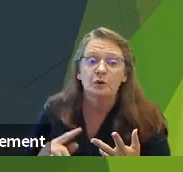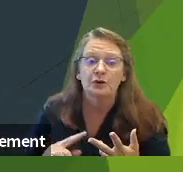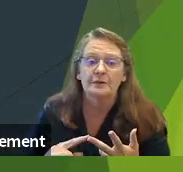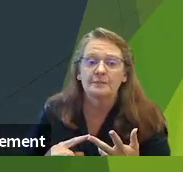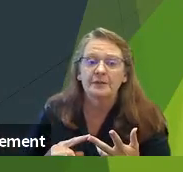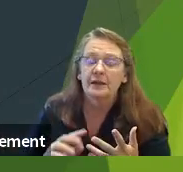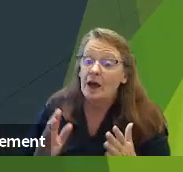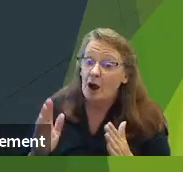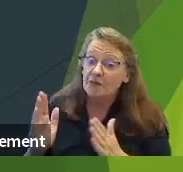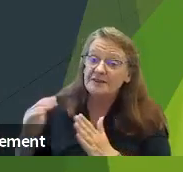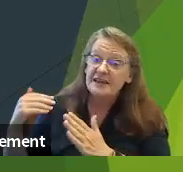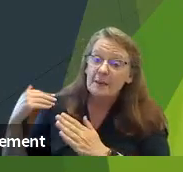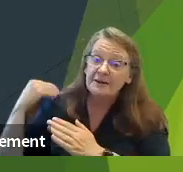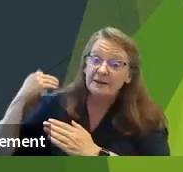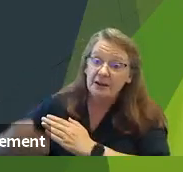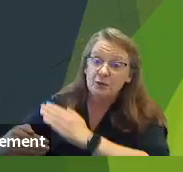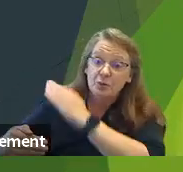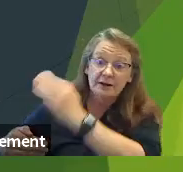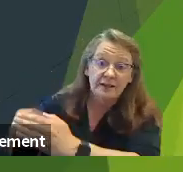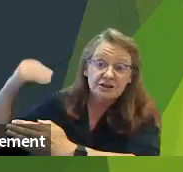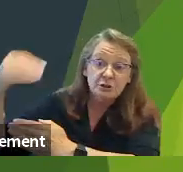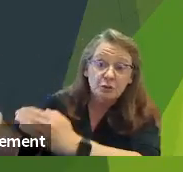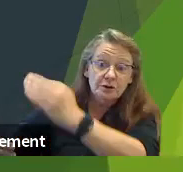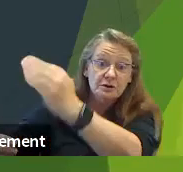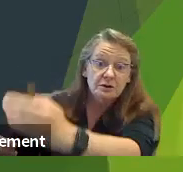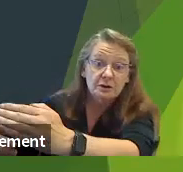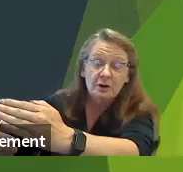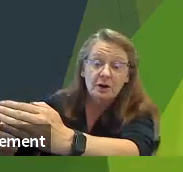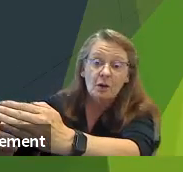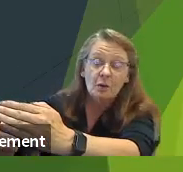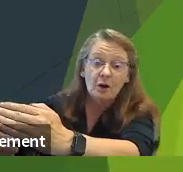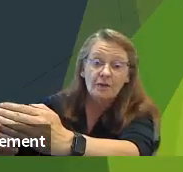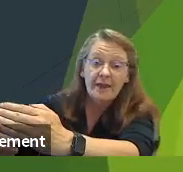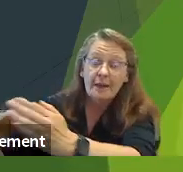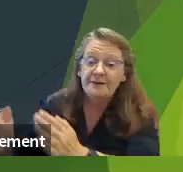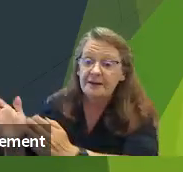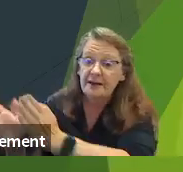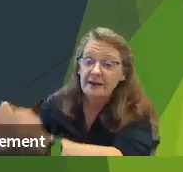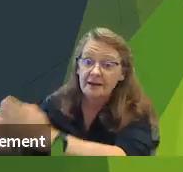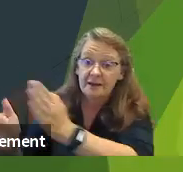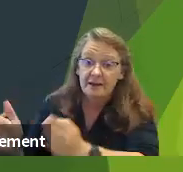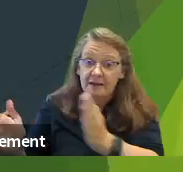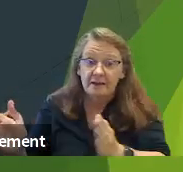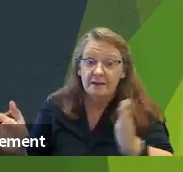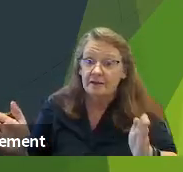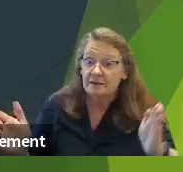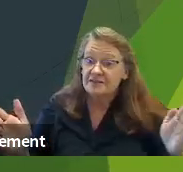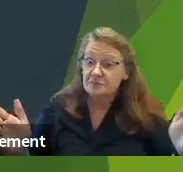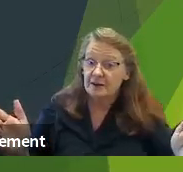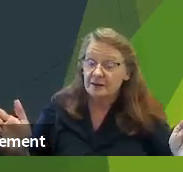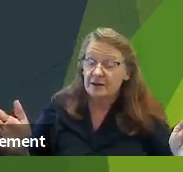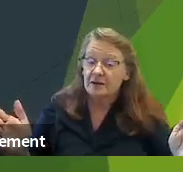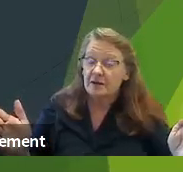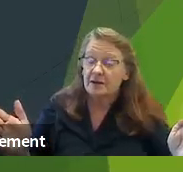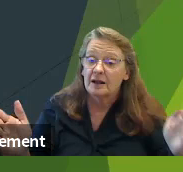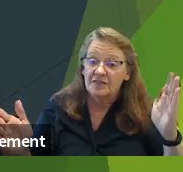of that word? Are things happening in chronological order? Or are they happening this